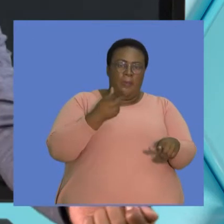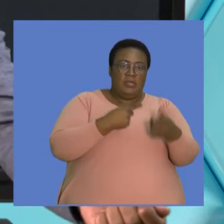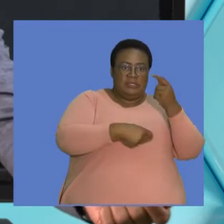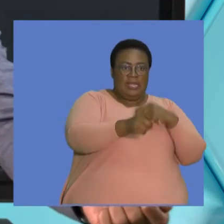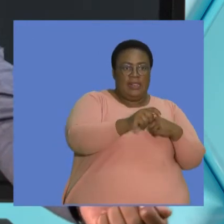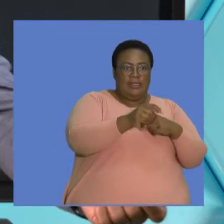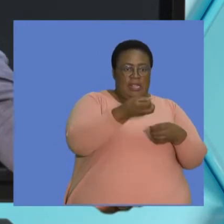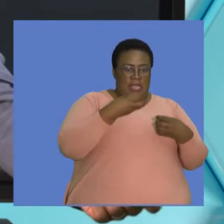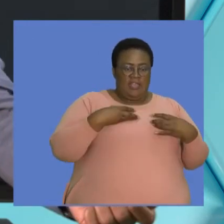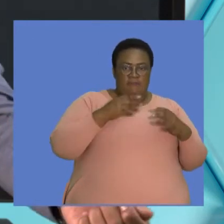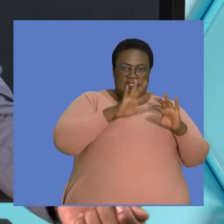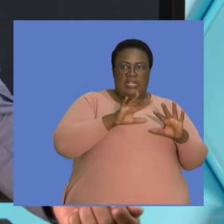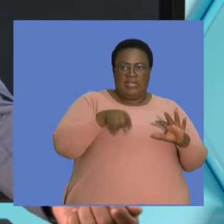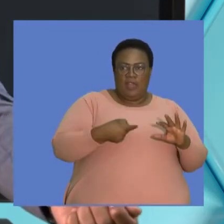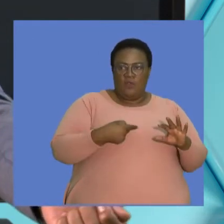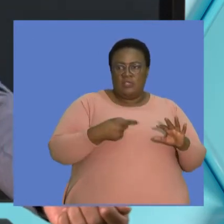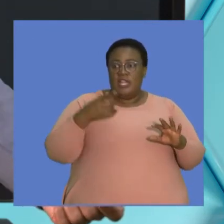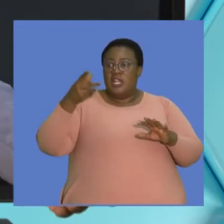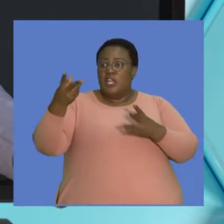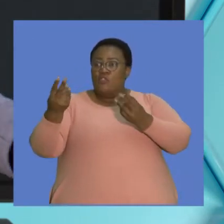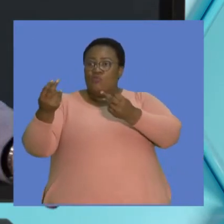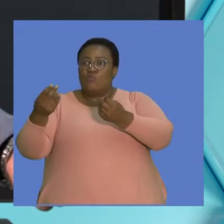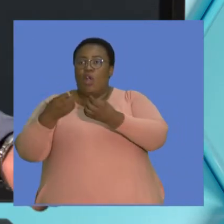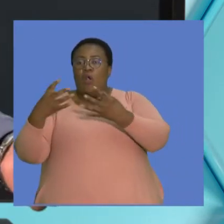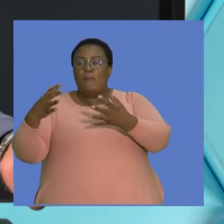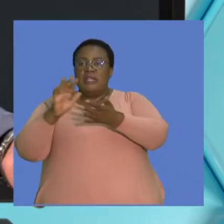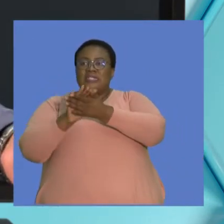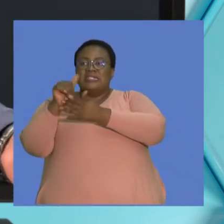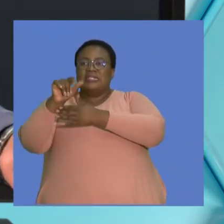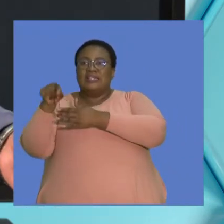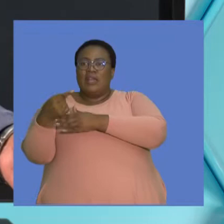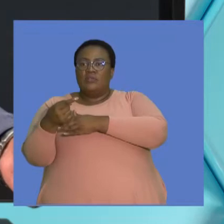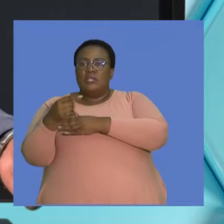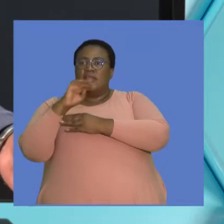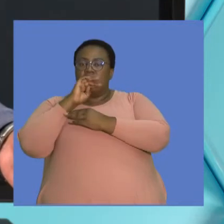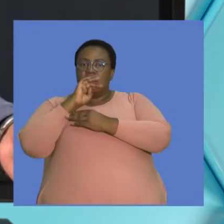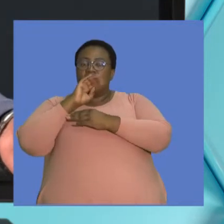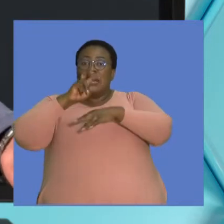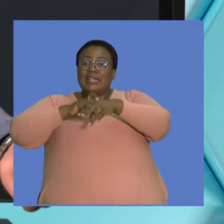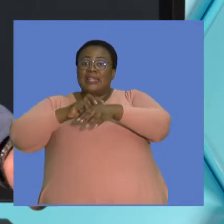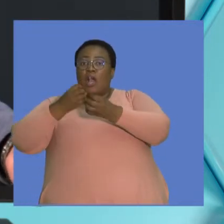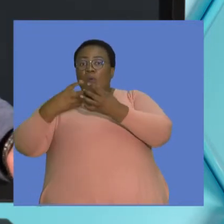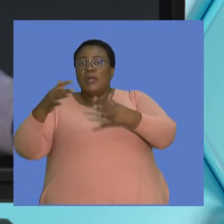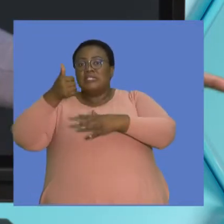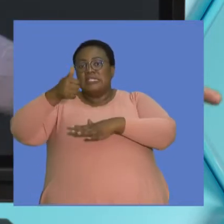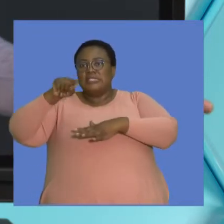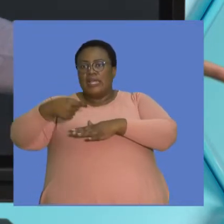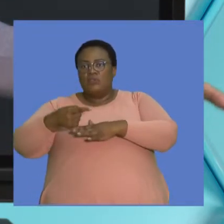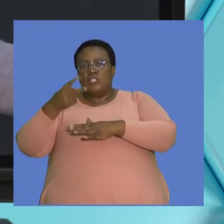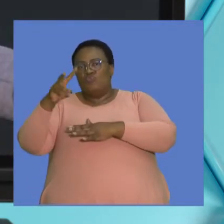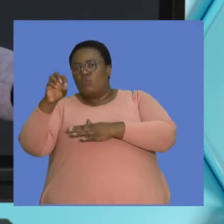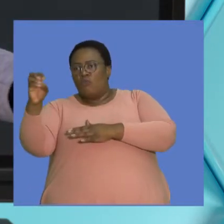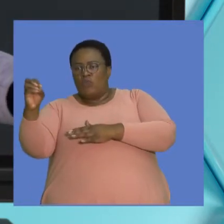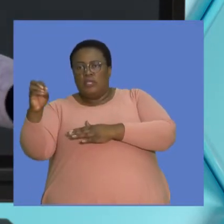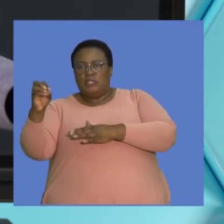my PlayStation, they give me 10,000 something. I want to buy the new one, it's 16,000 something. So what does that mean? I am short